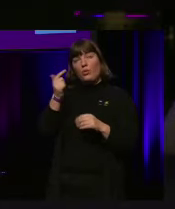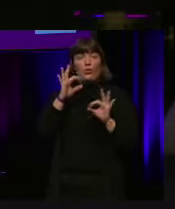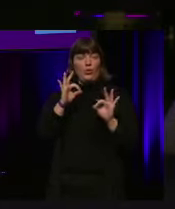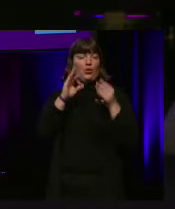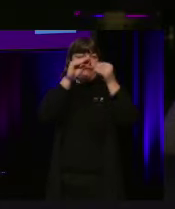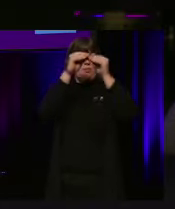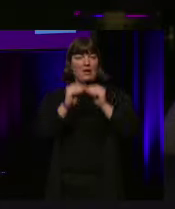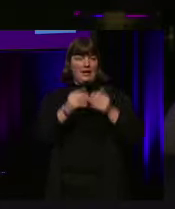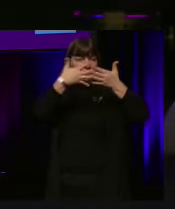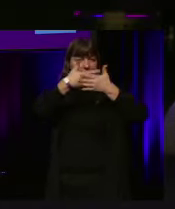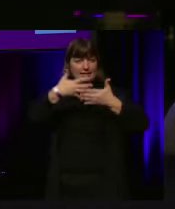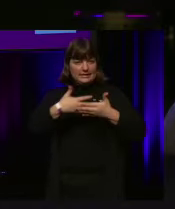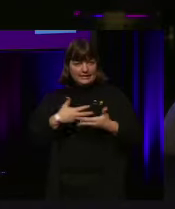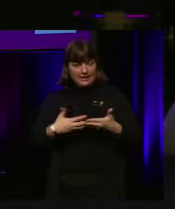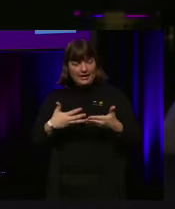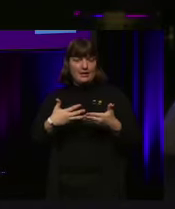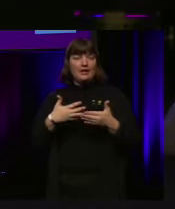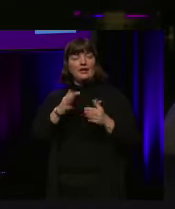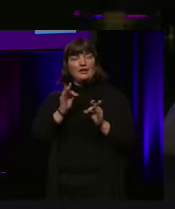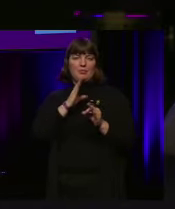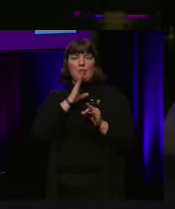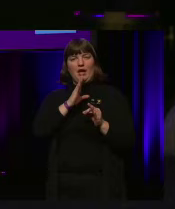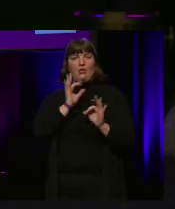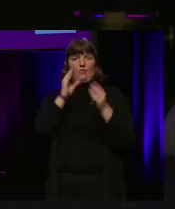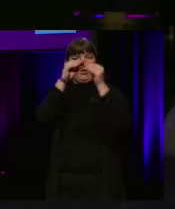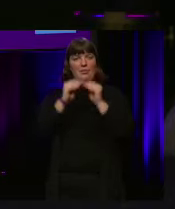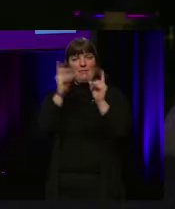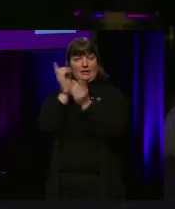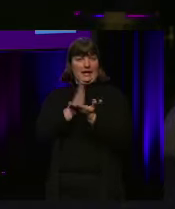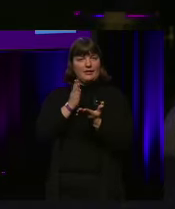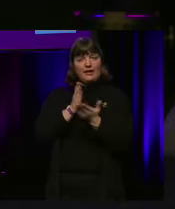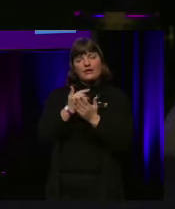formulation of the modern formulation of human rights is really